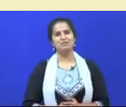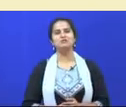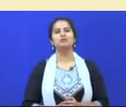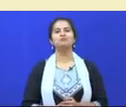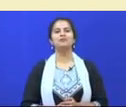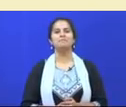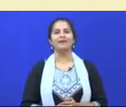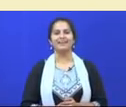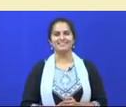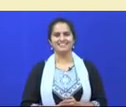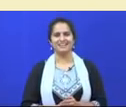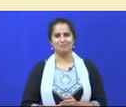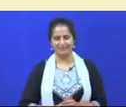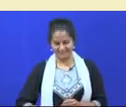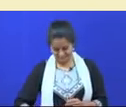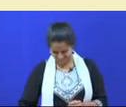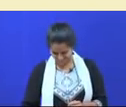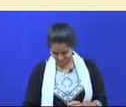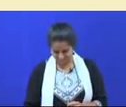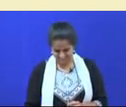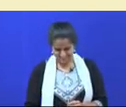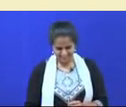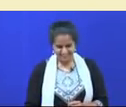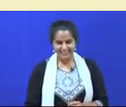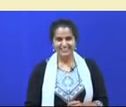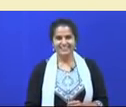So it's up to each one to fill up, I guess, that one.